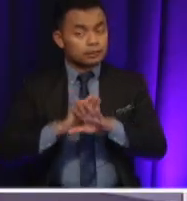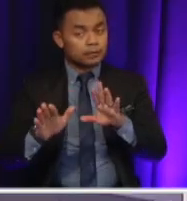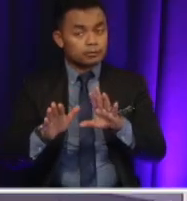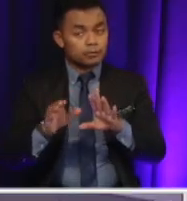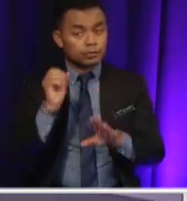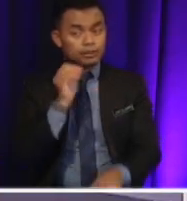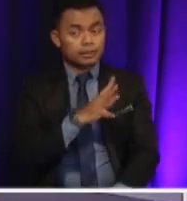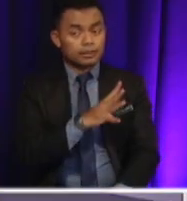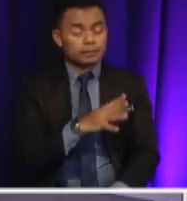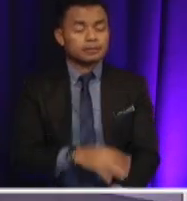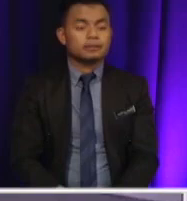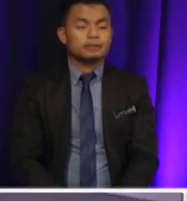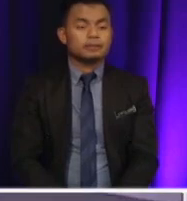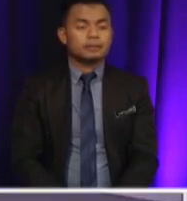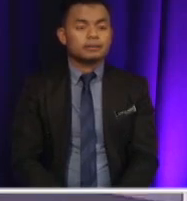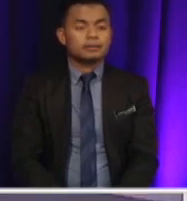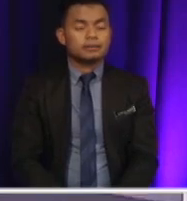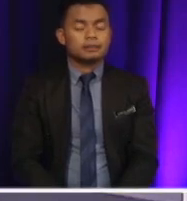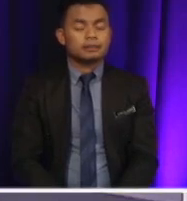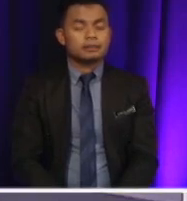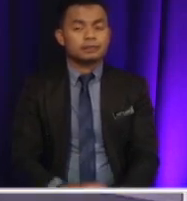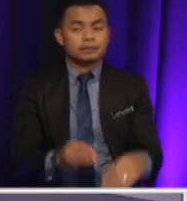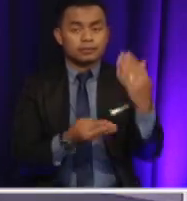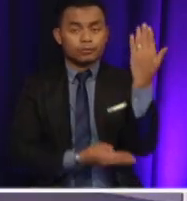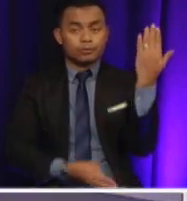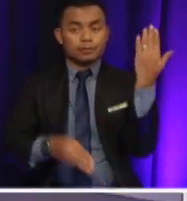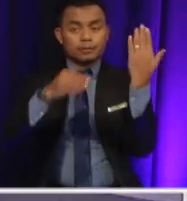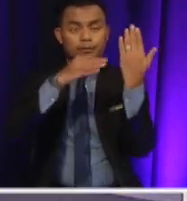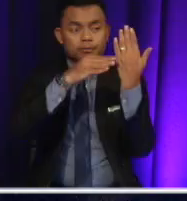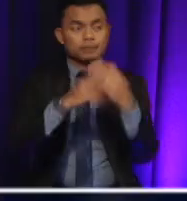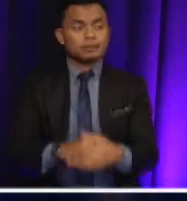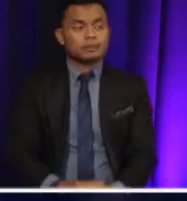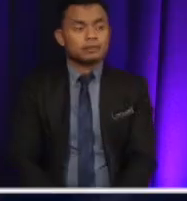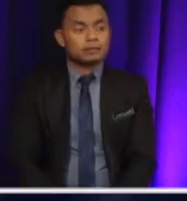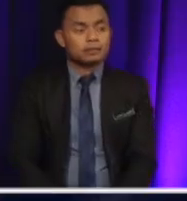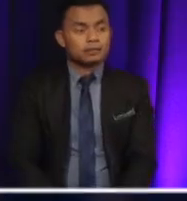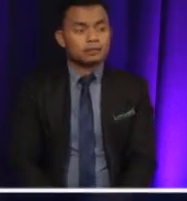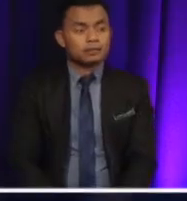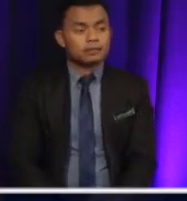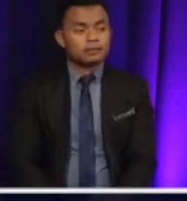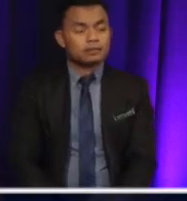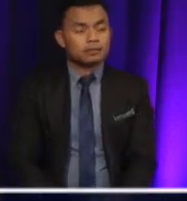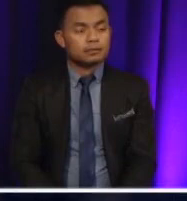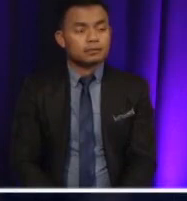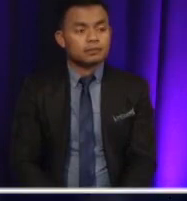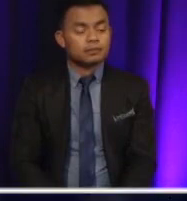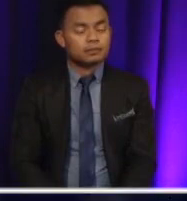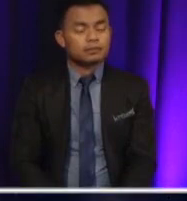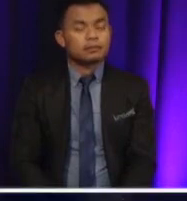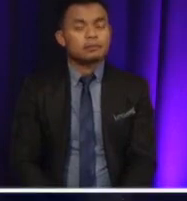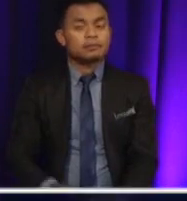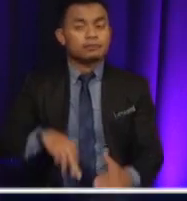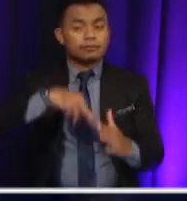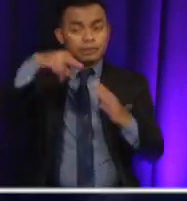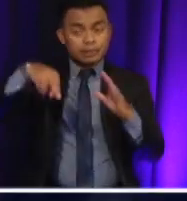Throw them. Where should we throw waste? No, I think we mostly what Can we do is recycle? we can recycle.